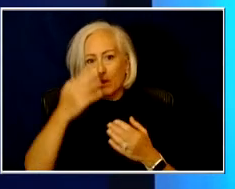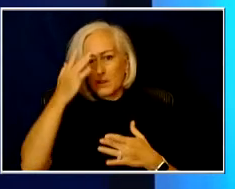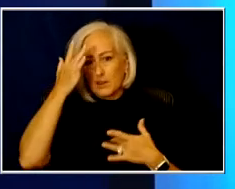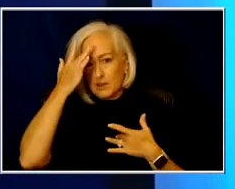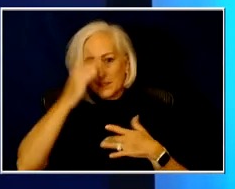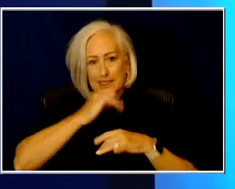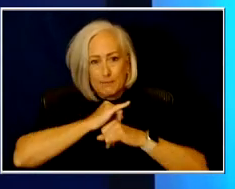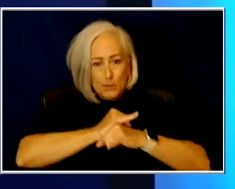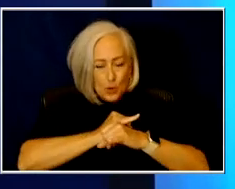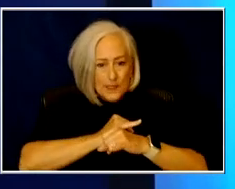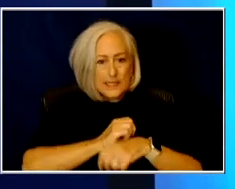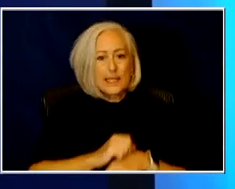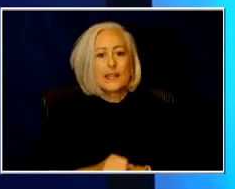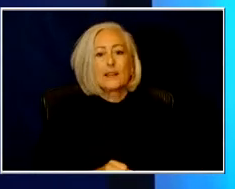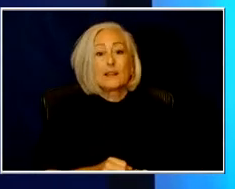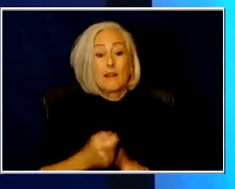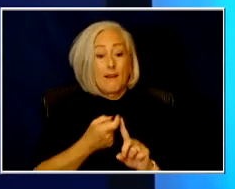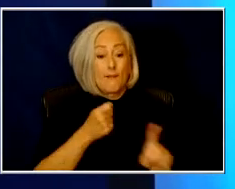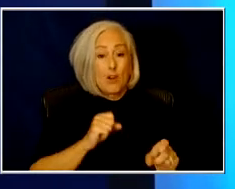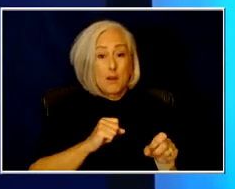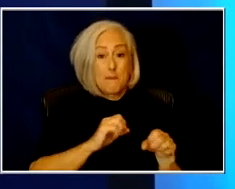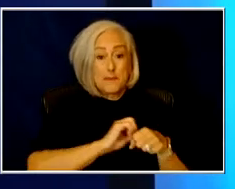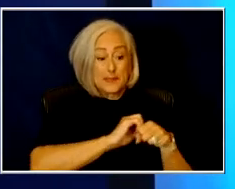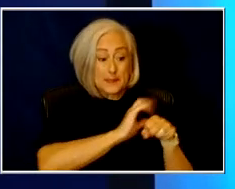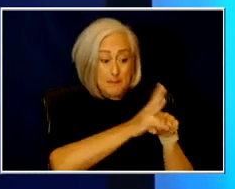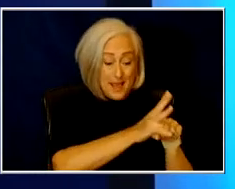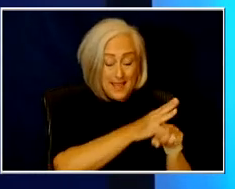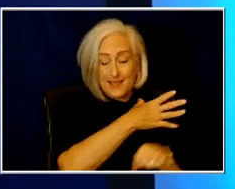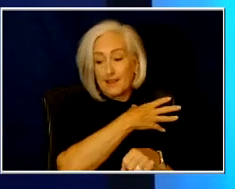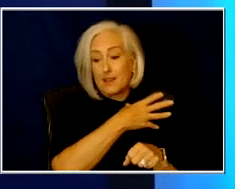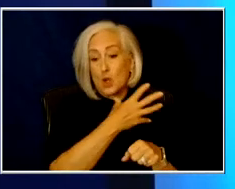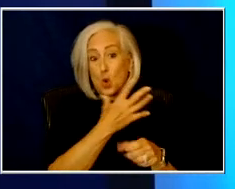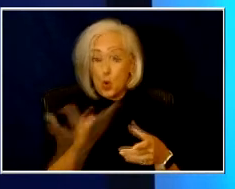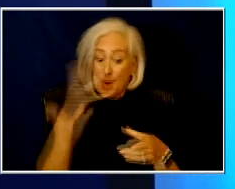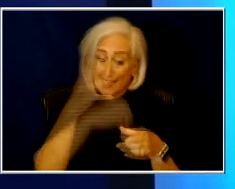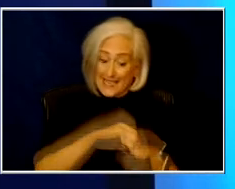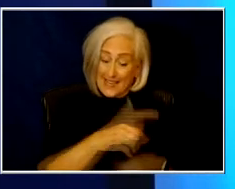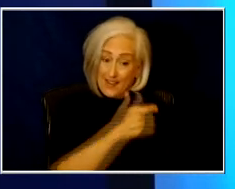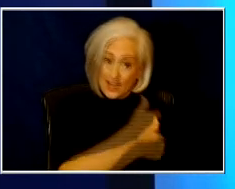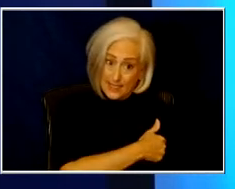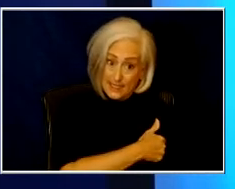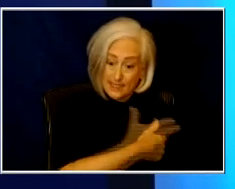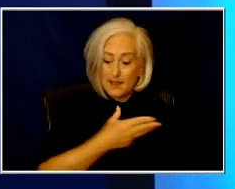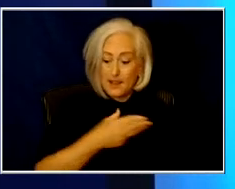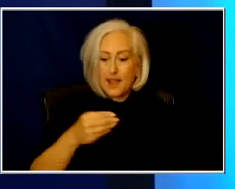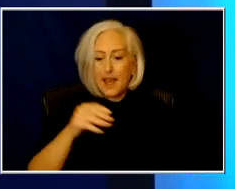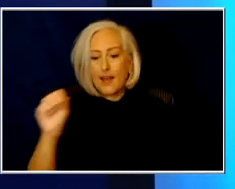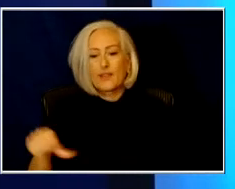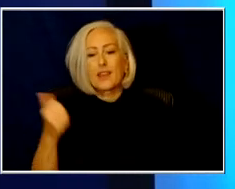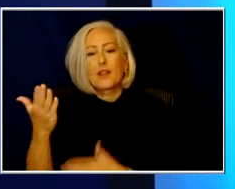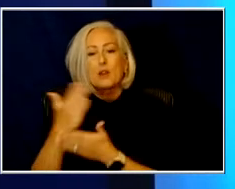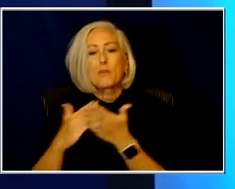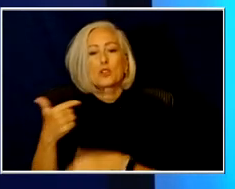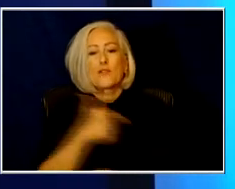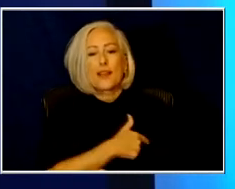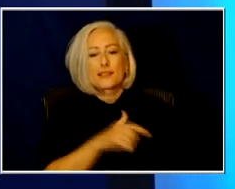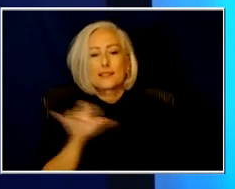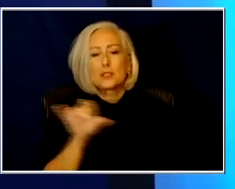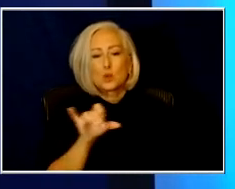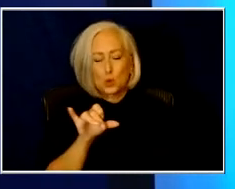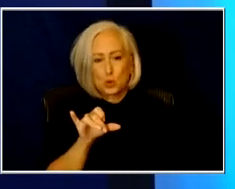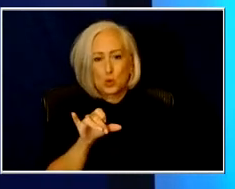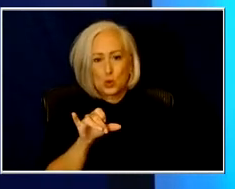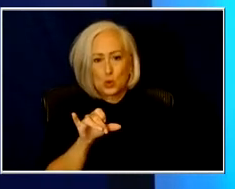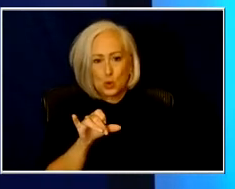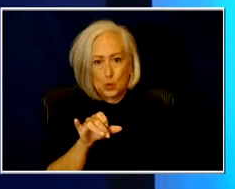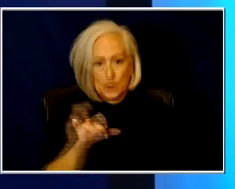is most important and is in the vaccines but also to those other components of the vaccine as well we know those quote unquote